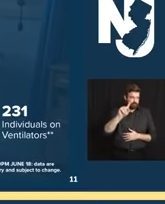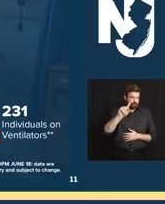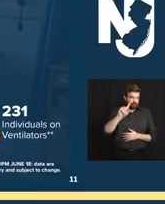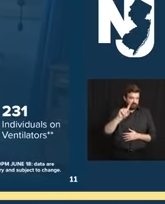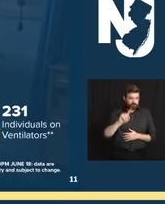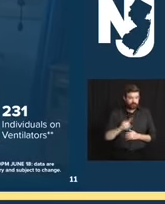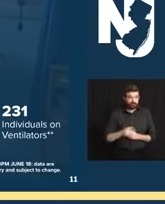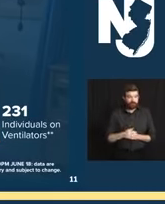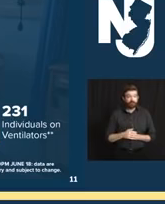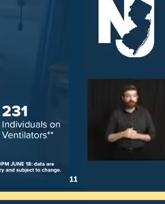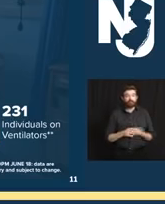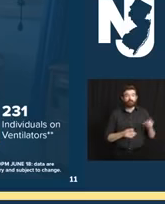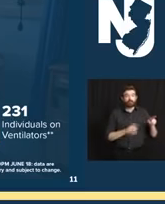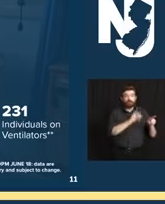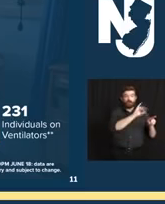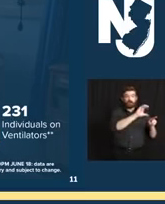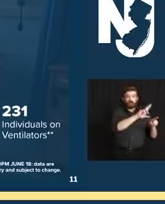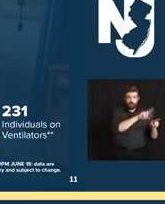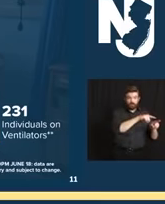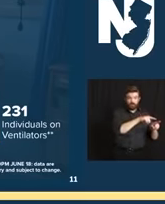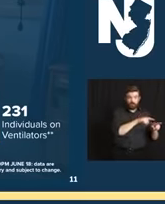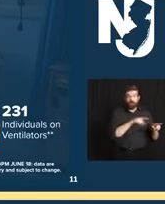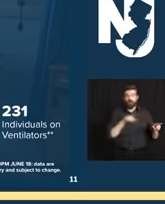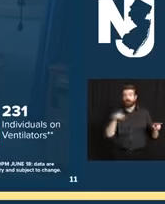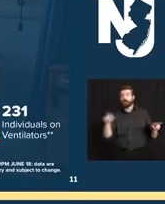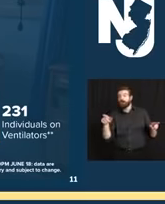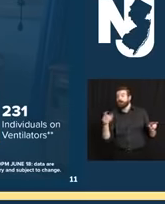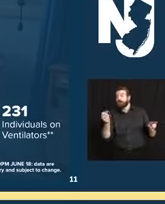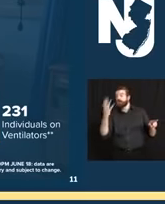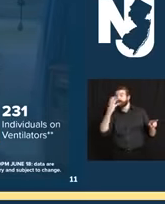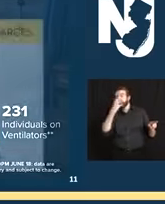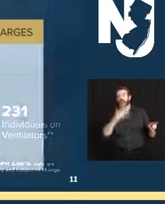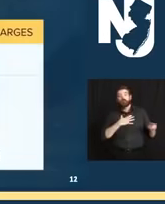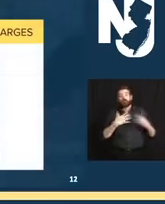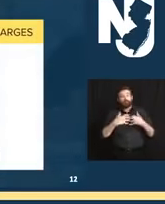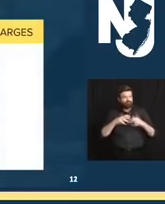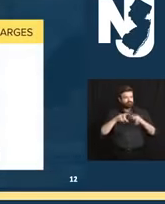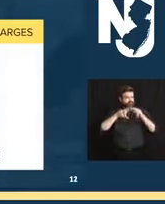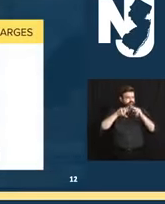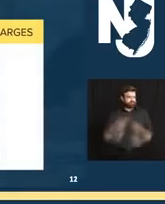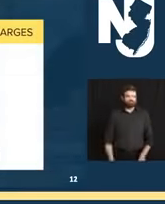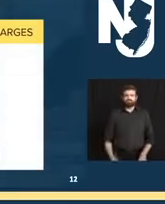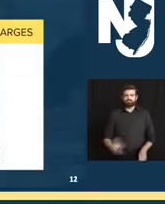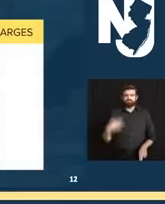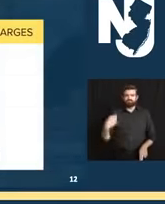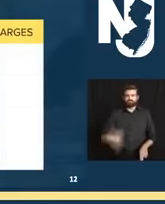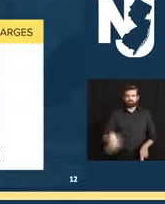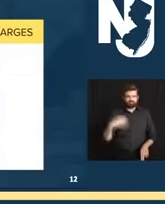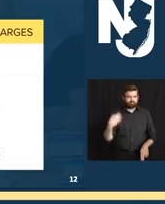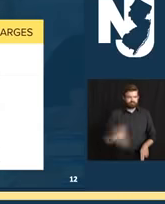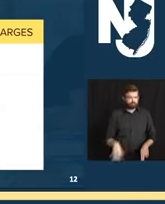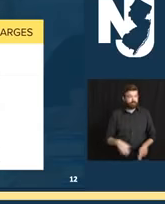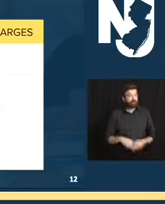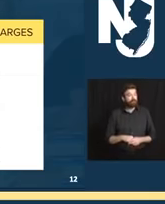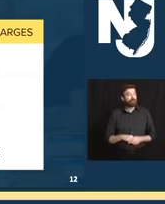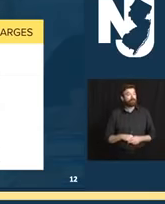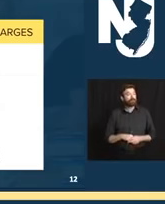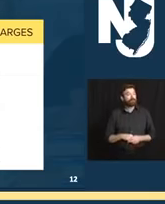and ventilators, are down significantly from yesterday. Our hospitals admitted 61, you can see in the lower